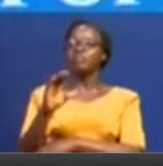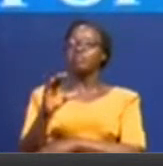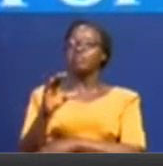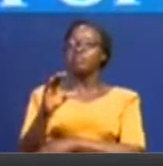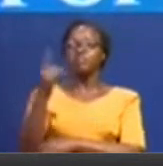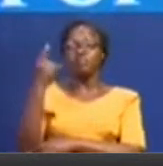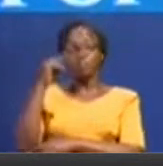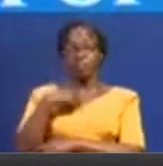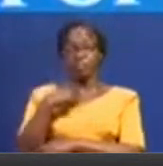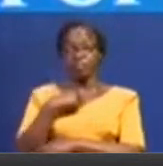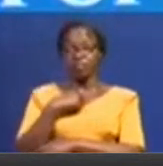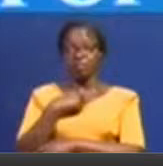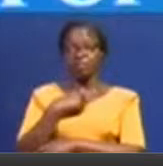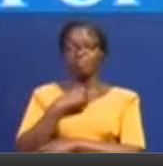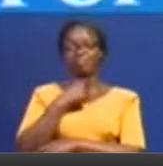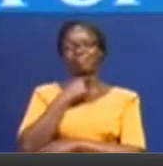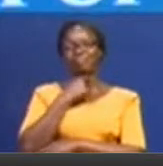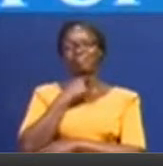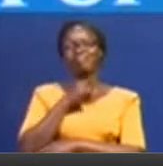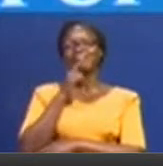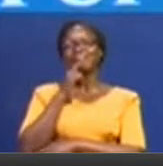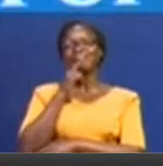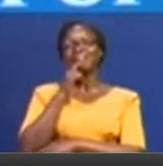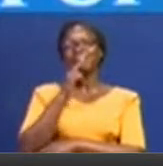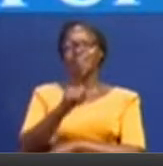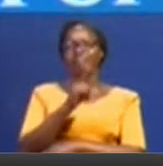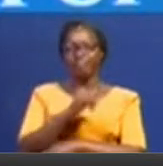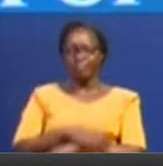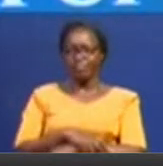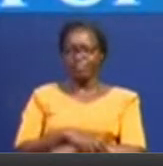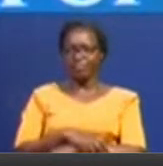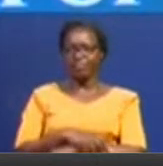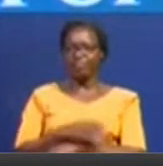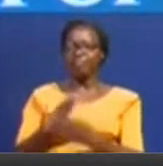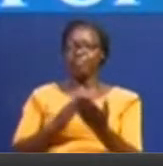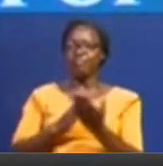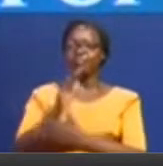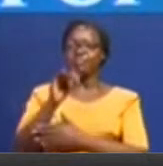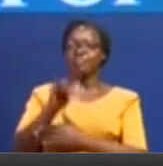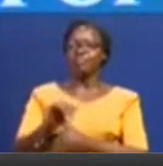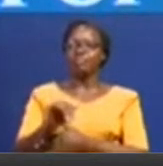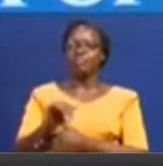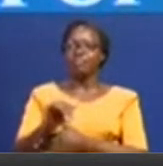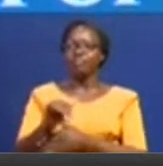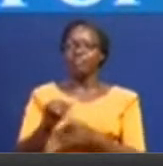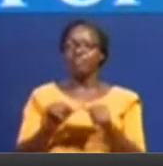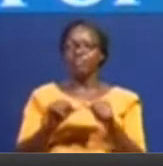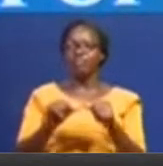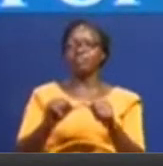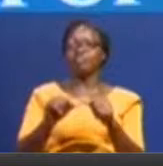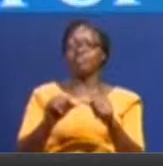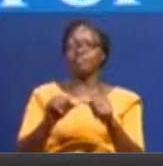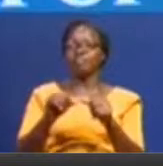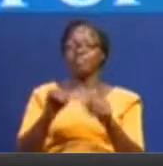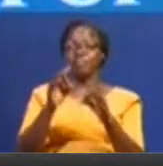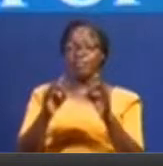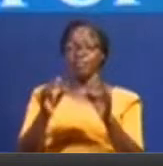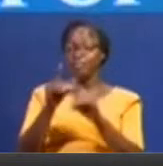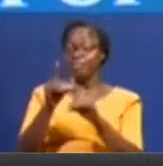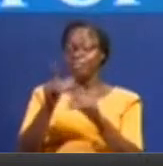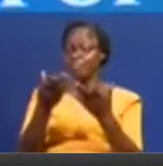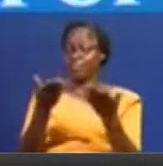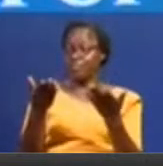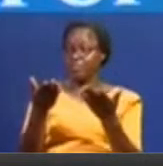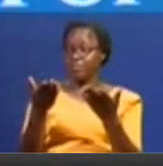for me, I like order. So I would ensure that there is continuous, and if there are set dates within